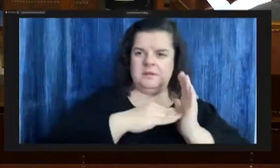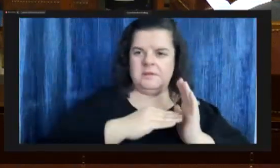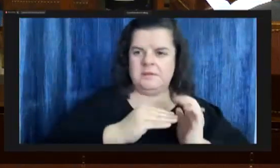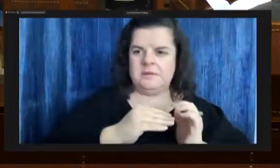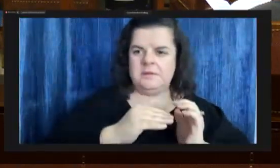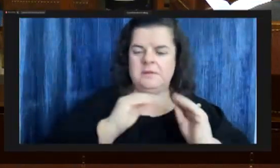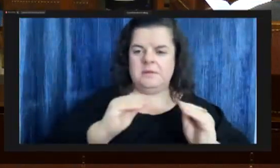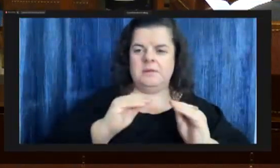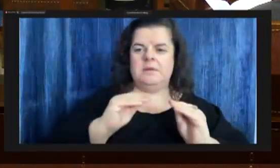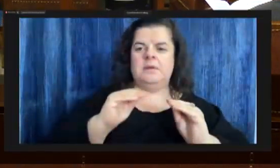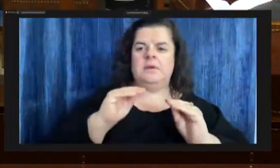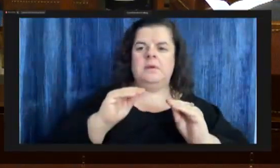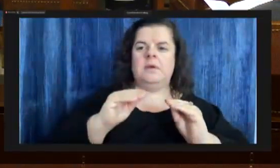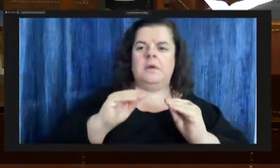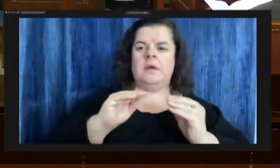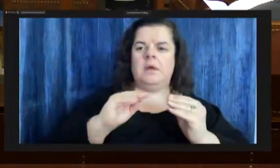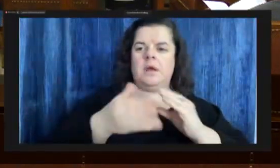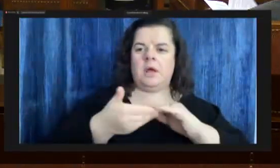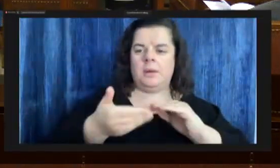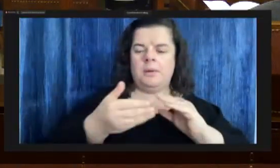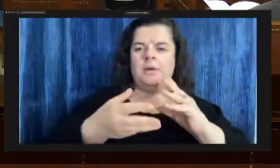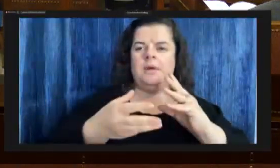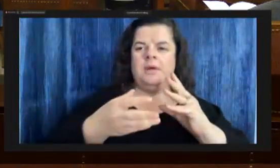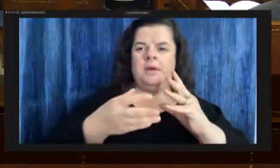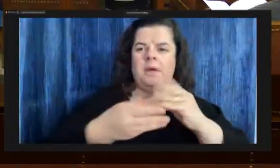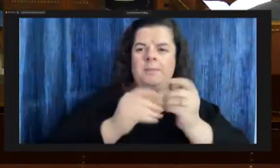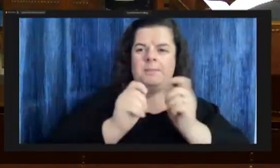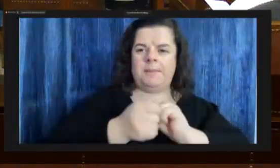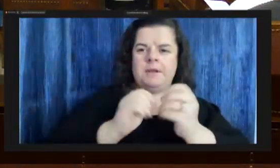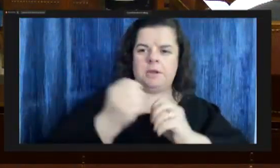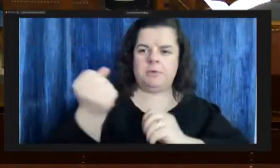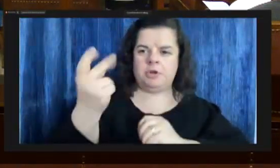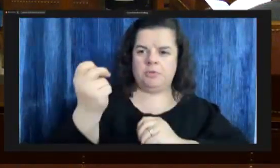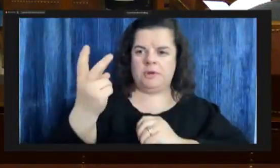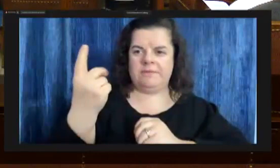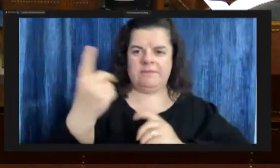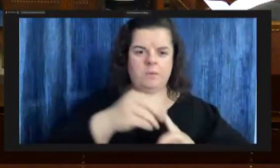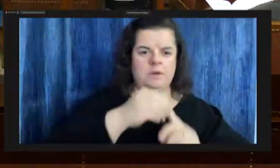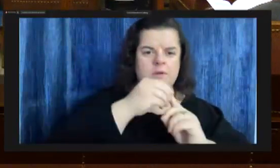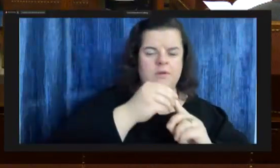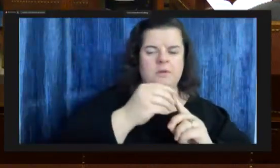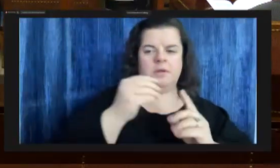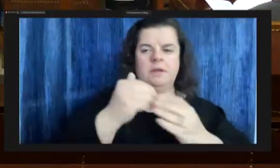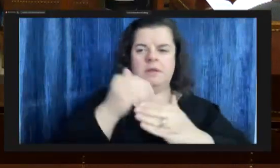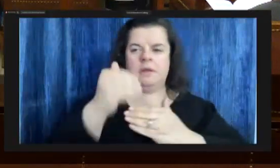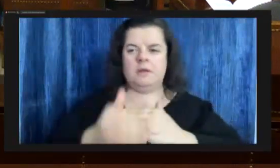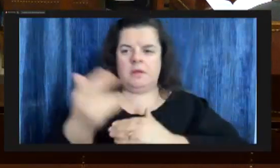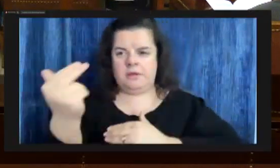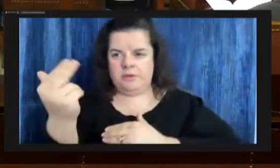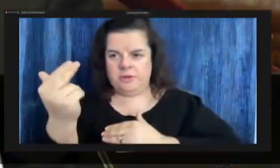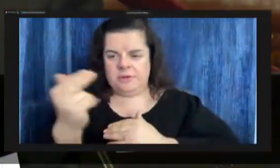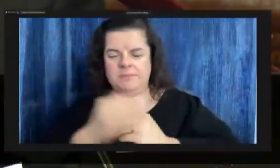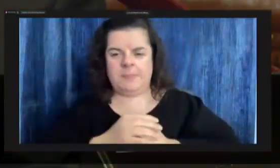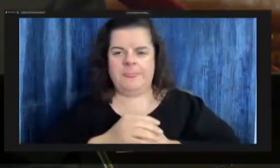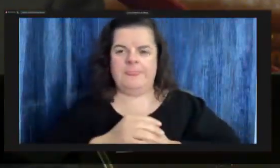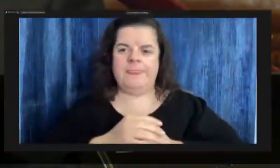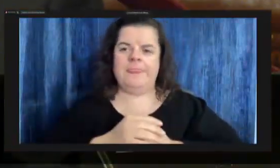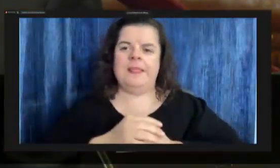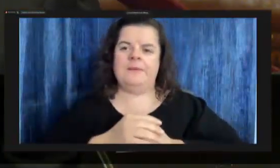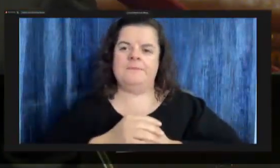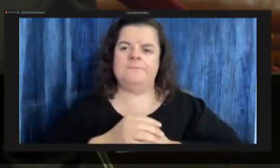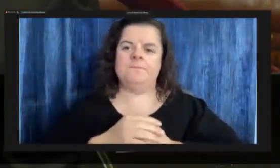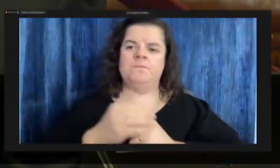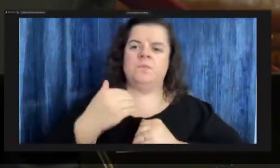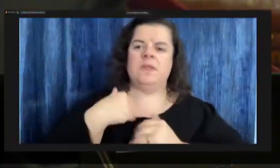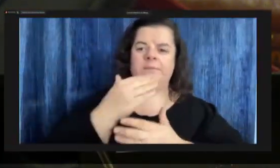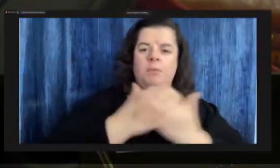Operating Amendment number 12 passes. There was one abstention, of course. And now we're on to number 13. So number 13 has a part